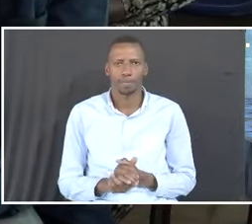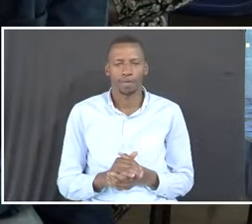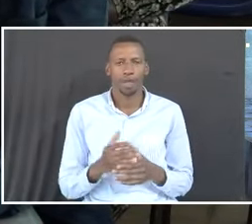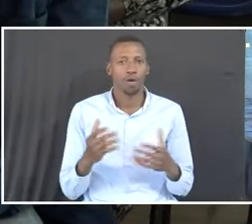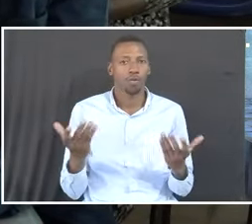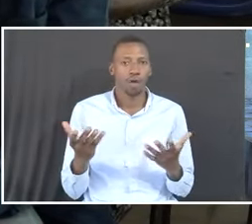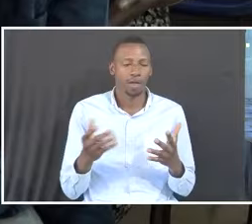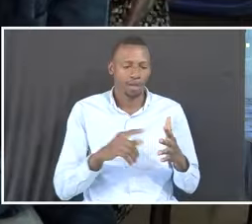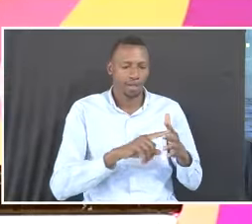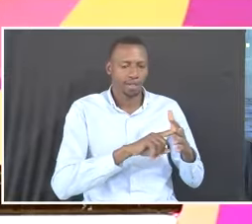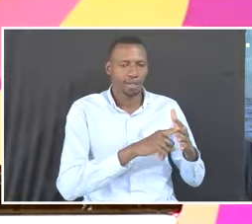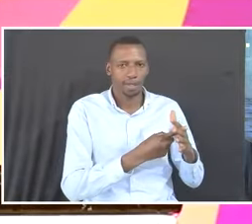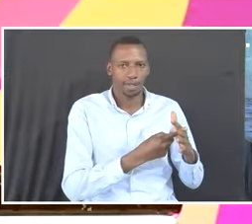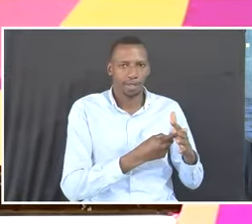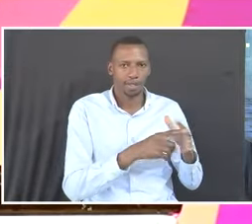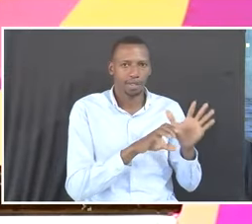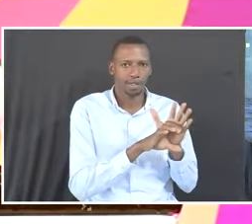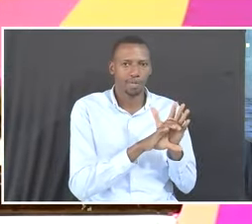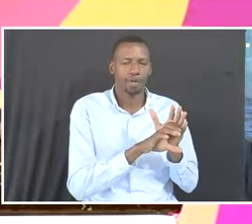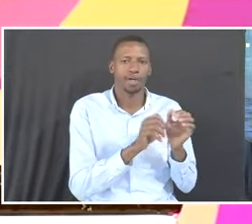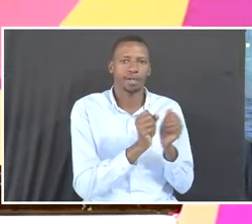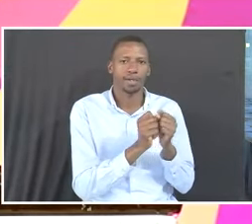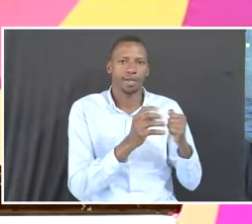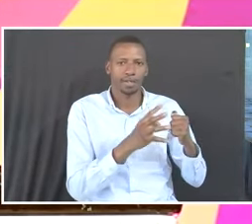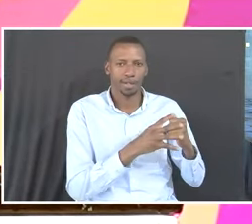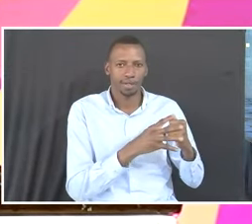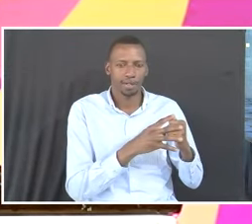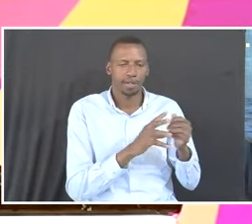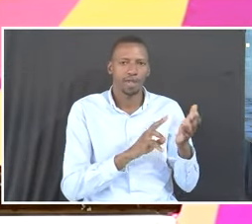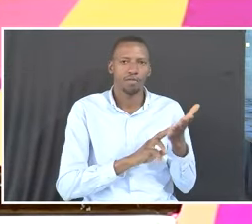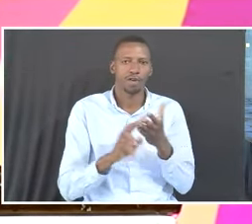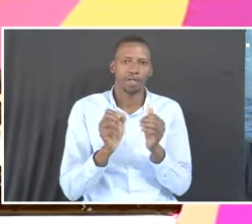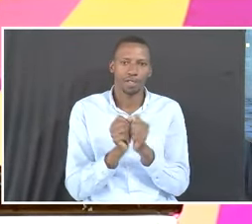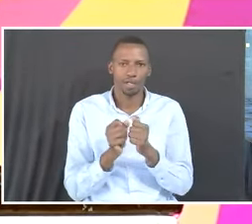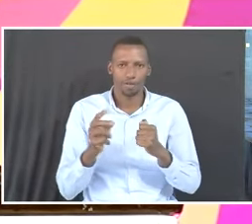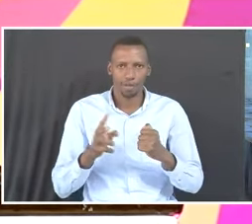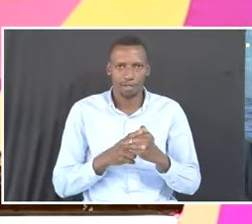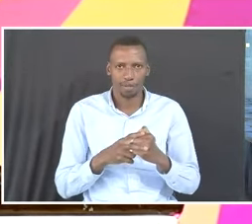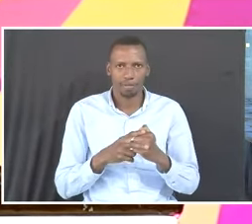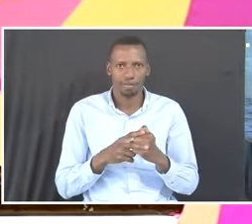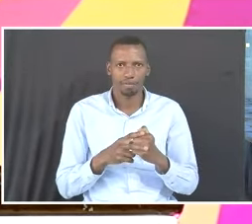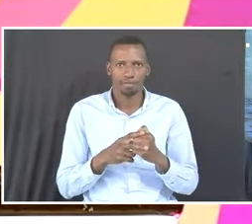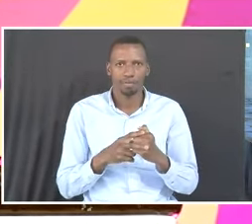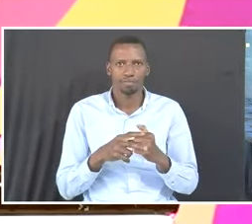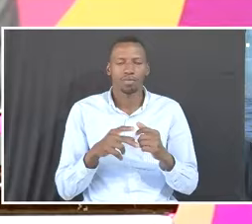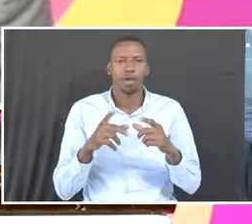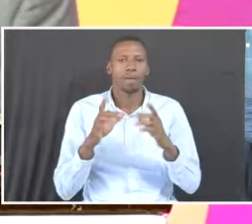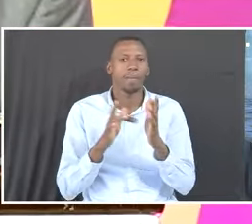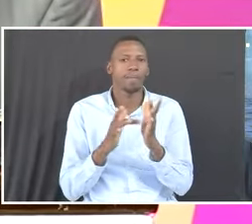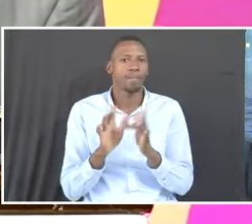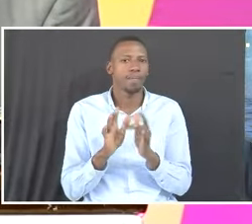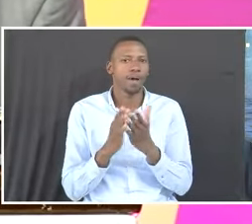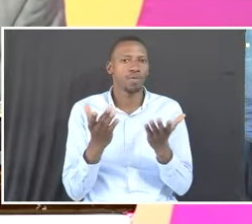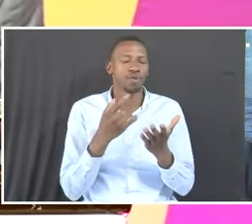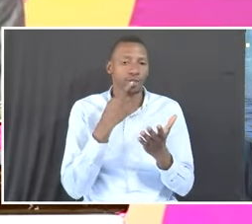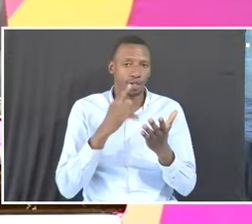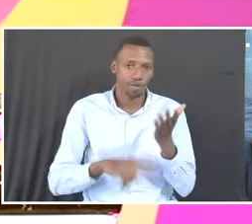Genesis chapter 19 and verses 17. This is what the word of God said.